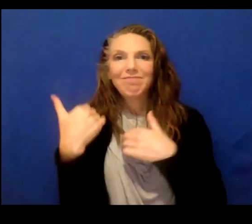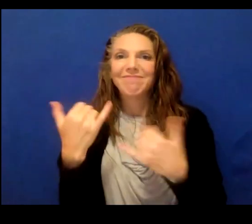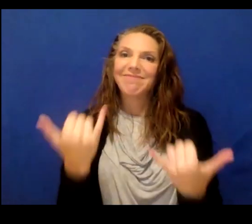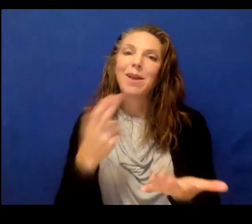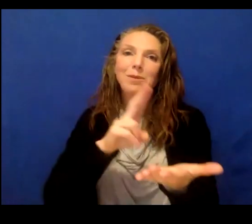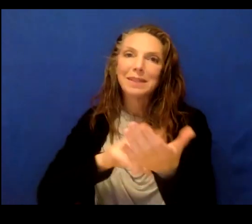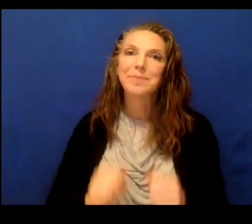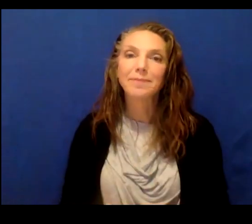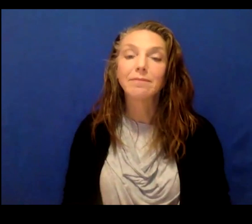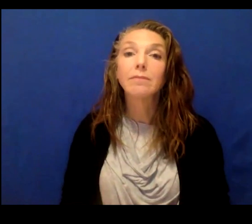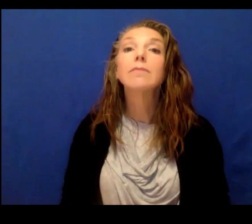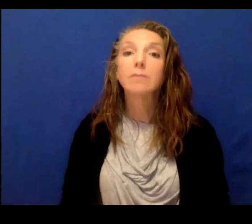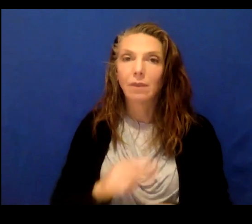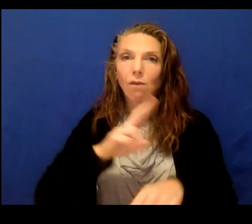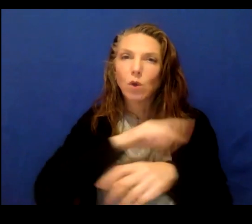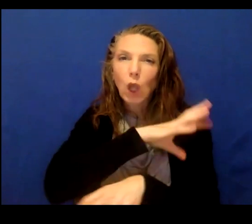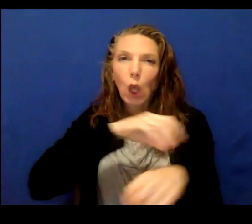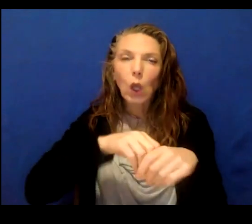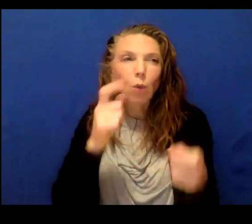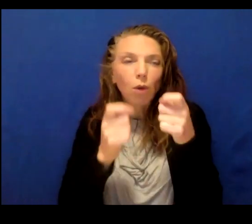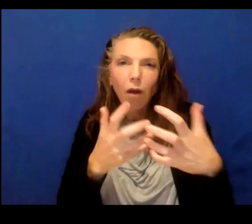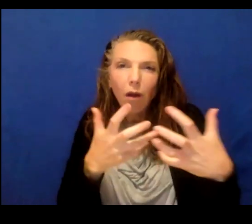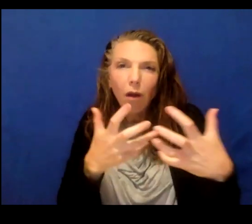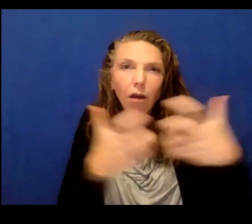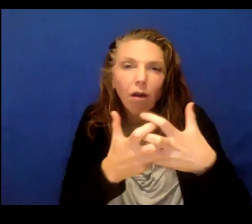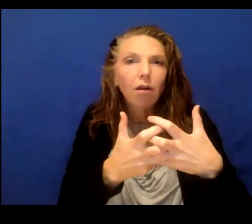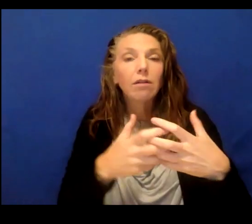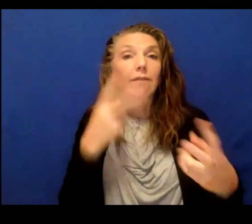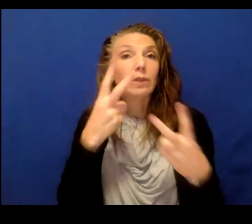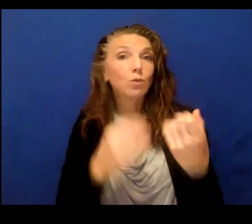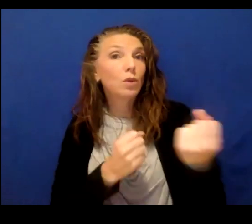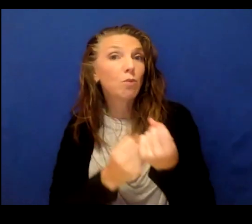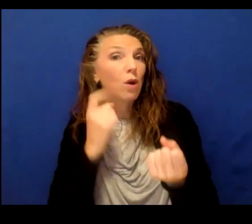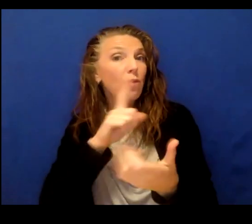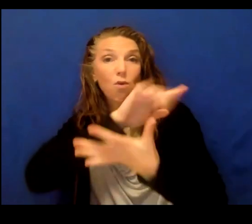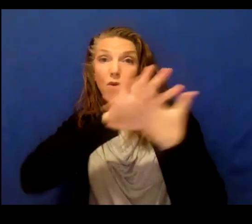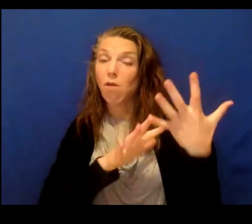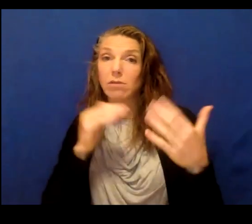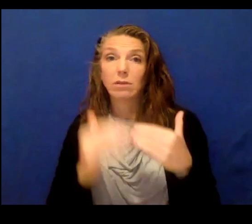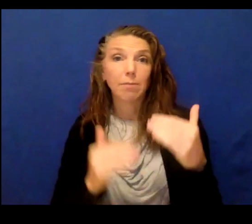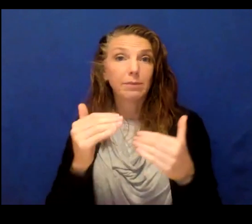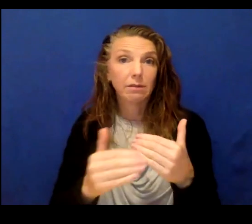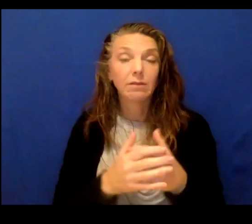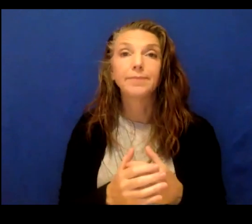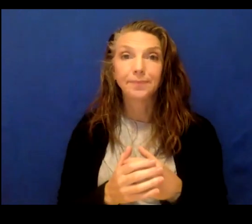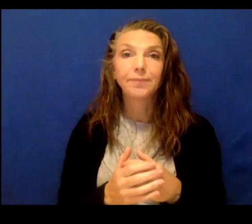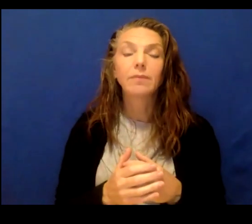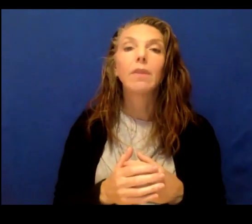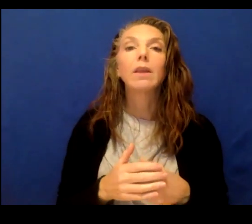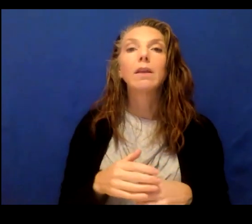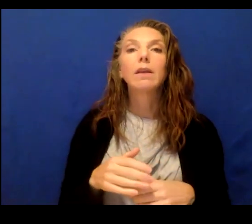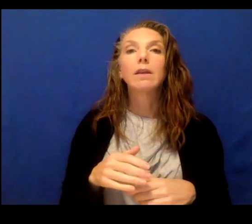of course, we're including accommodations, modifications, visual supports in all of these steps of the day. But